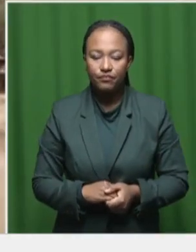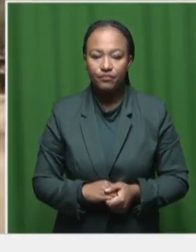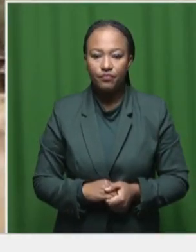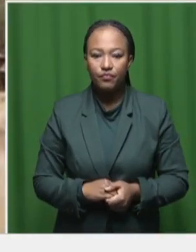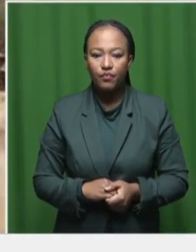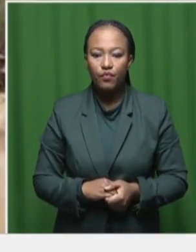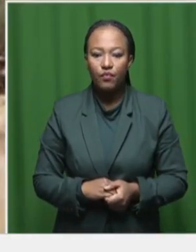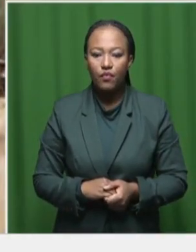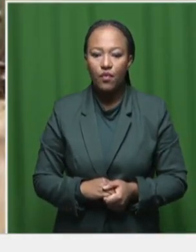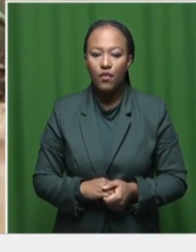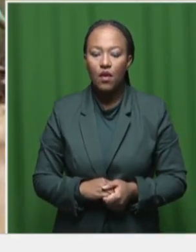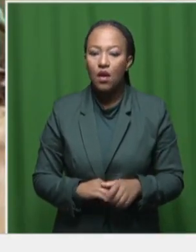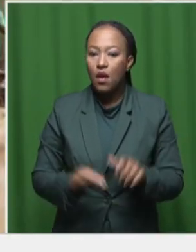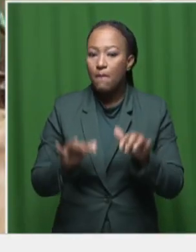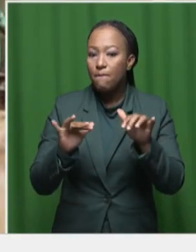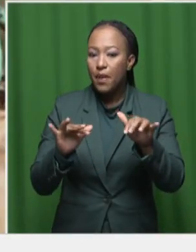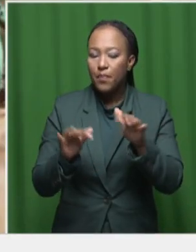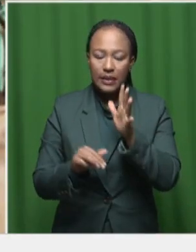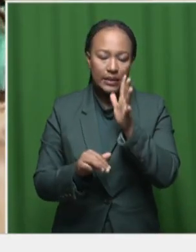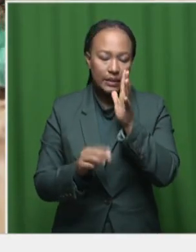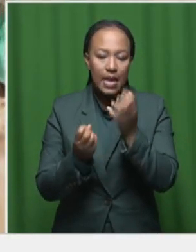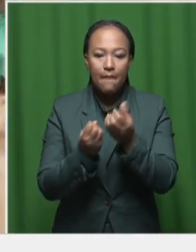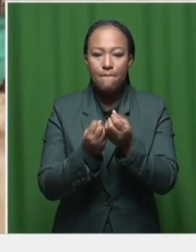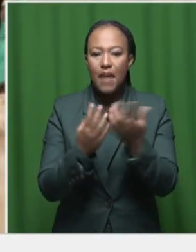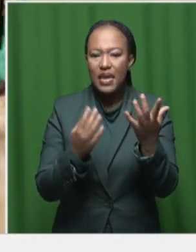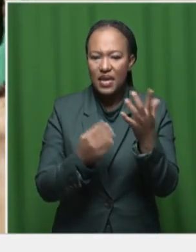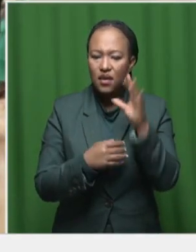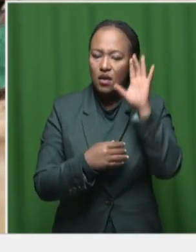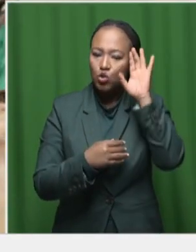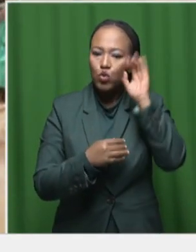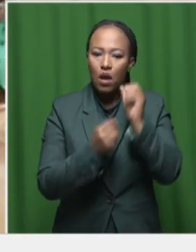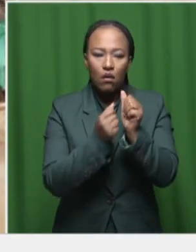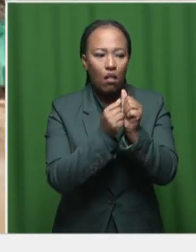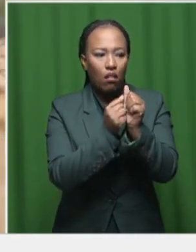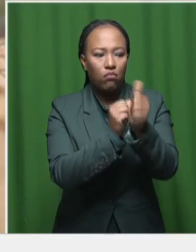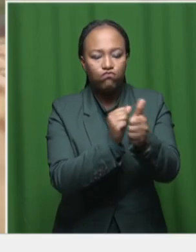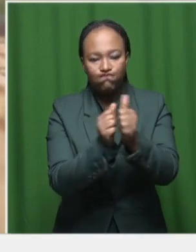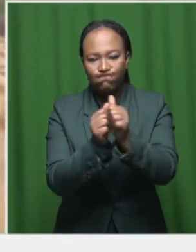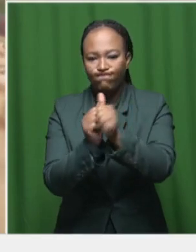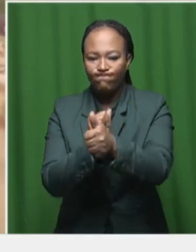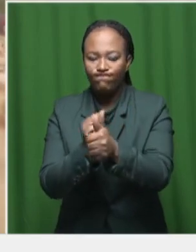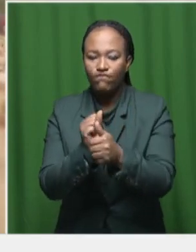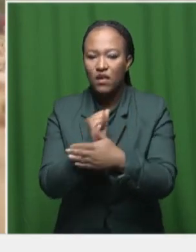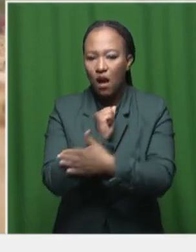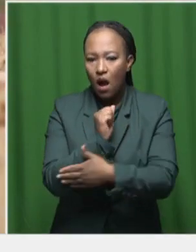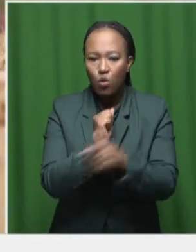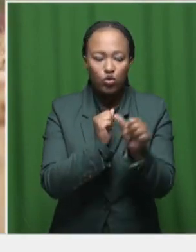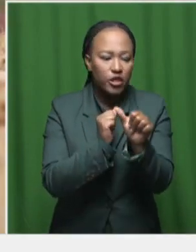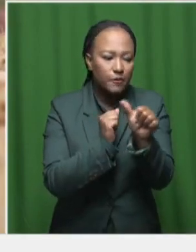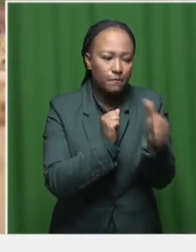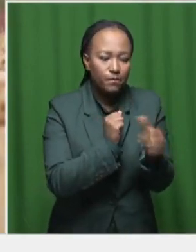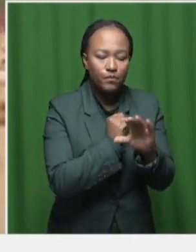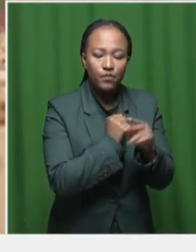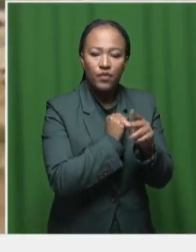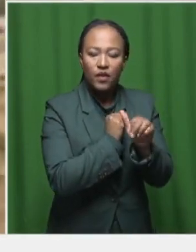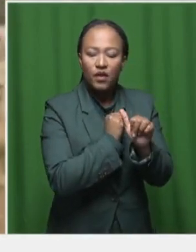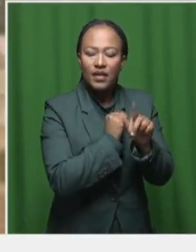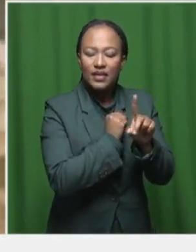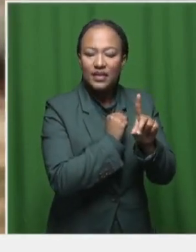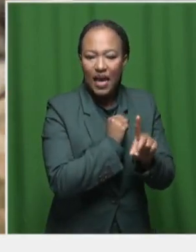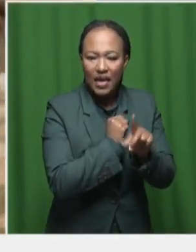Tens of thousands of people have already fled Sudan, with many seeking safety in neighbouring countries, including Chad, the Central African